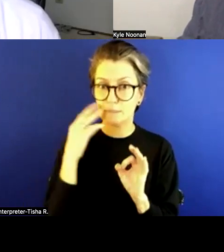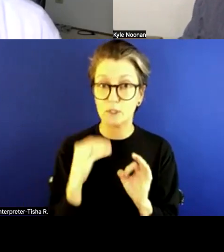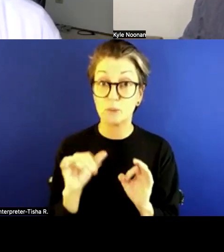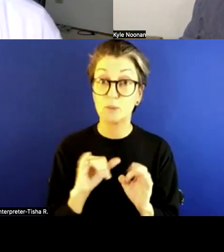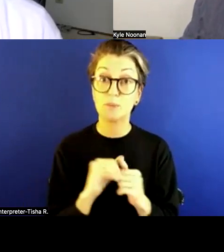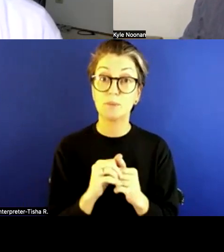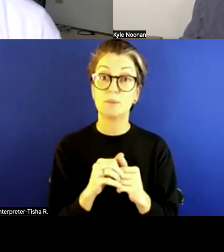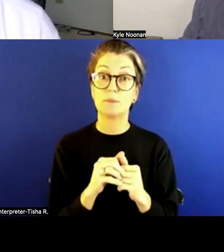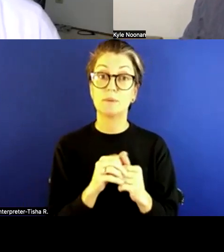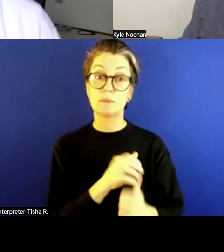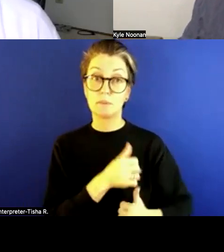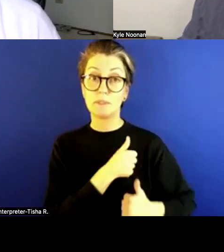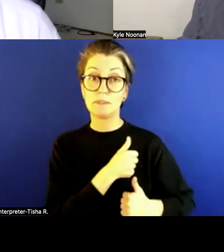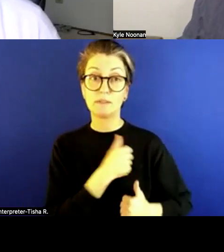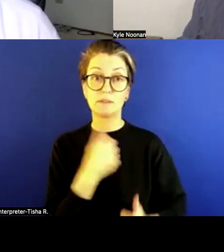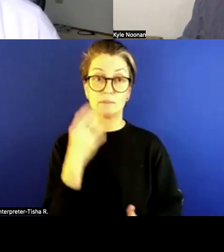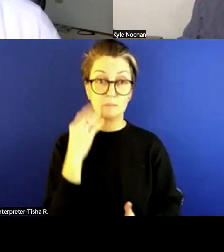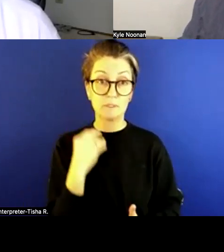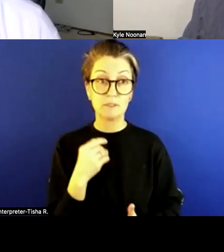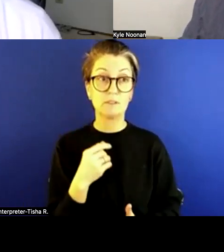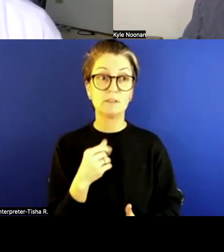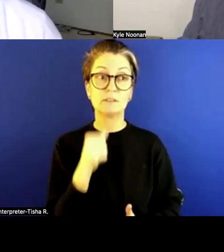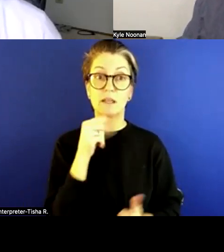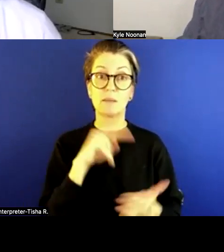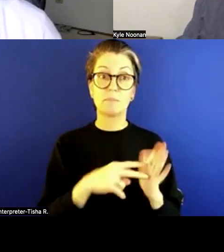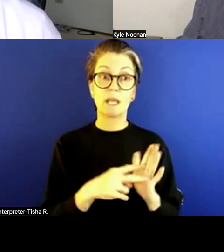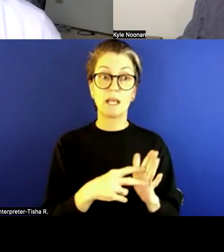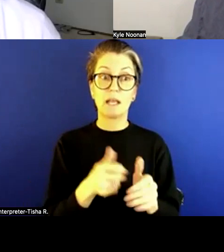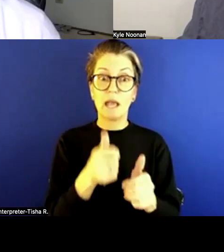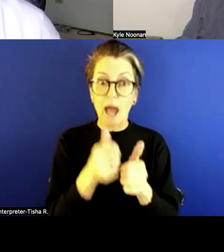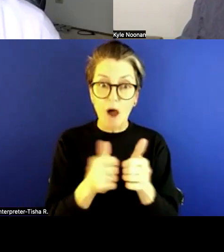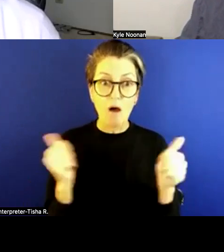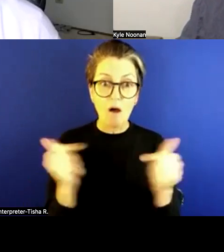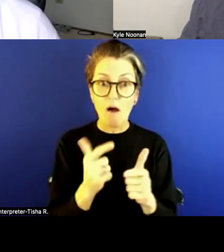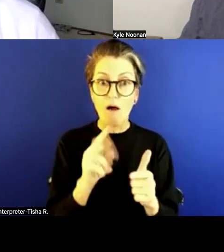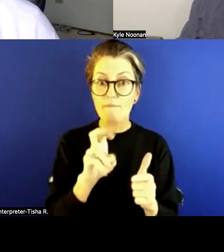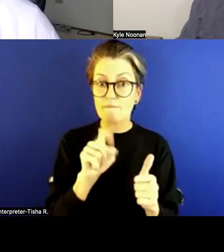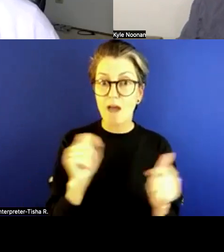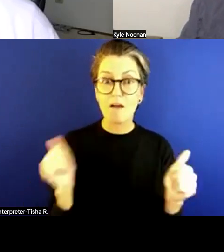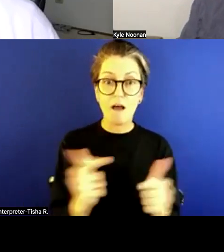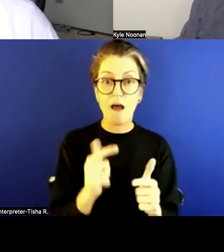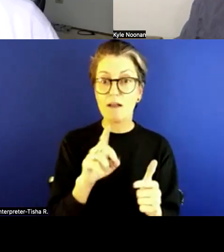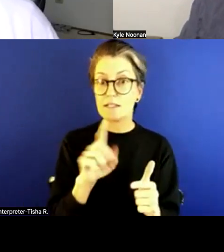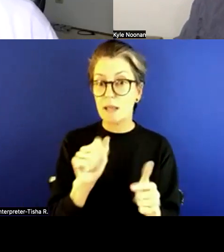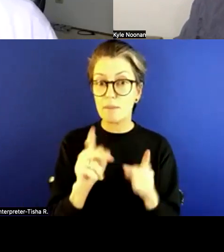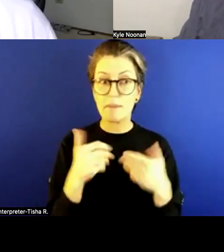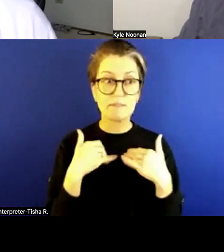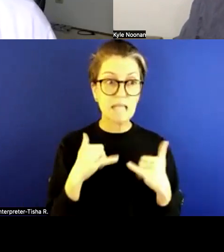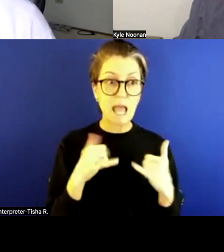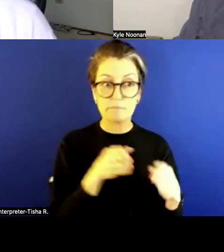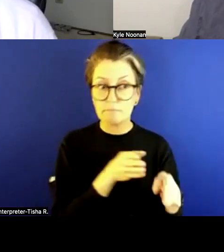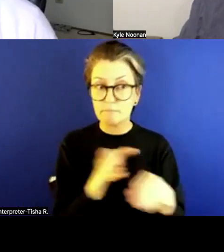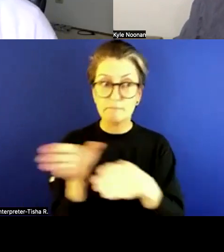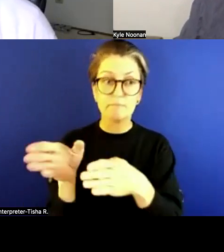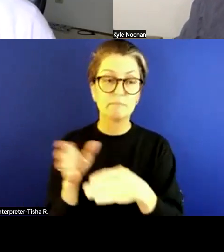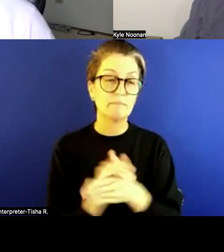military experience that we all had, doesn't mean that every veteran or every disabled person has to have that kind of trajectory. It's something